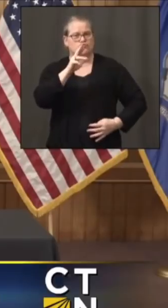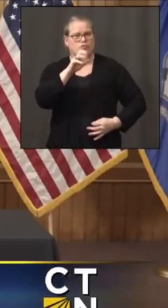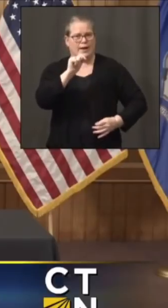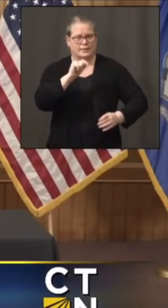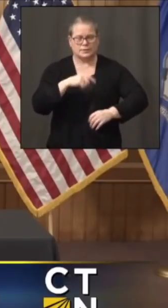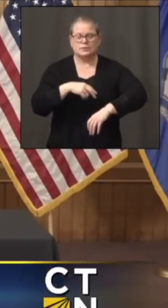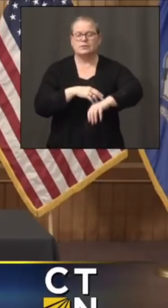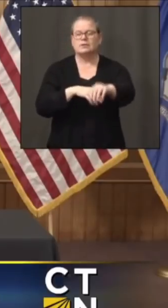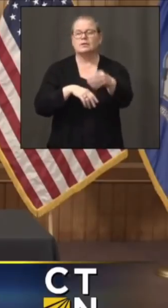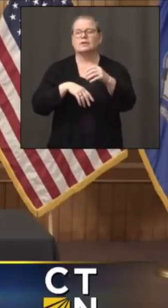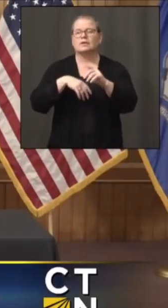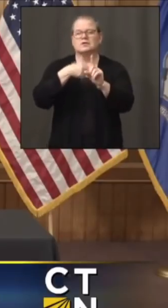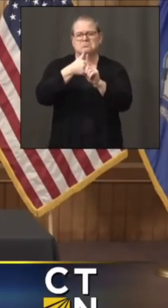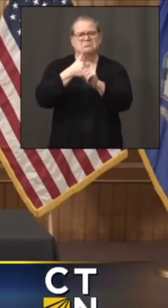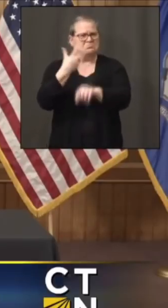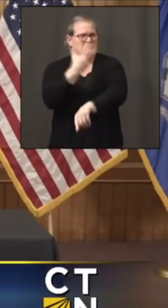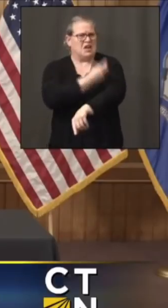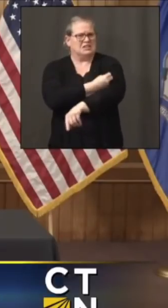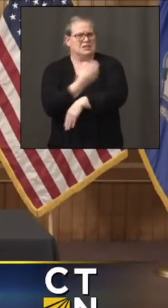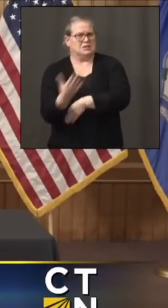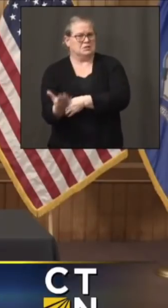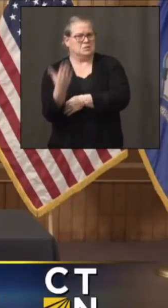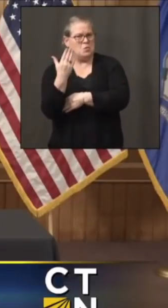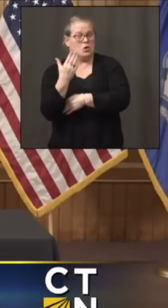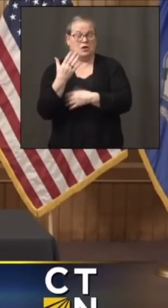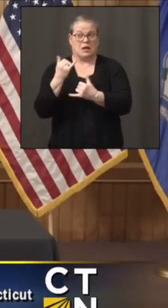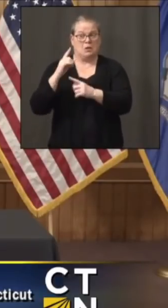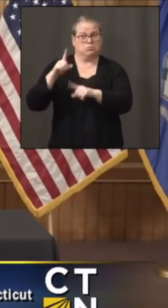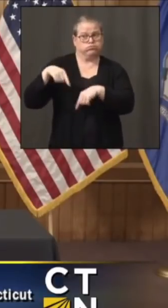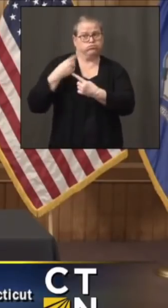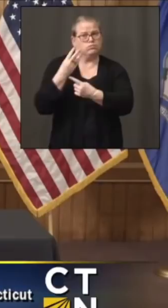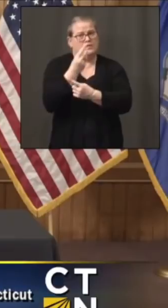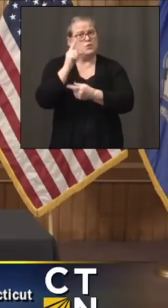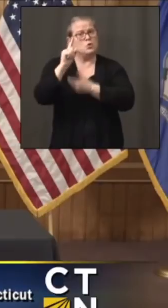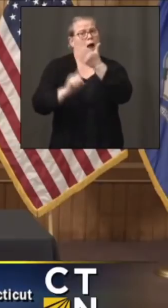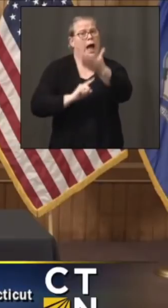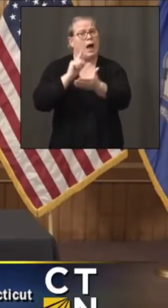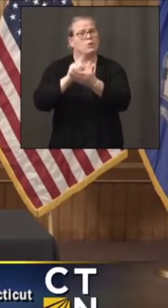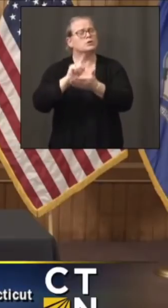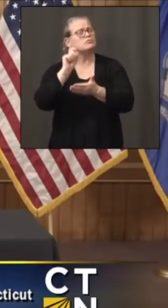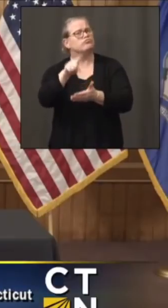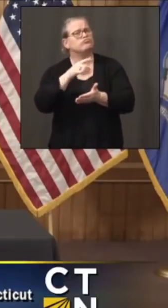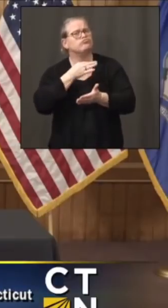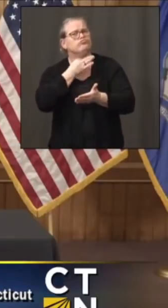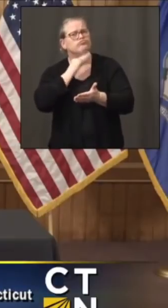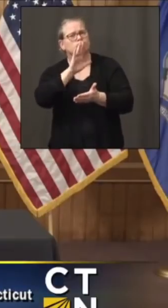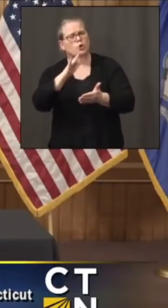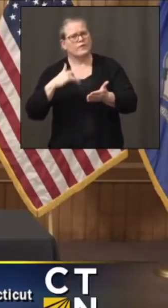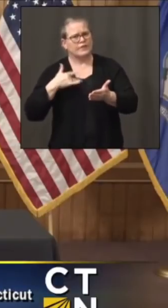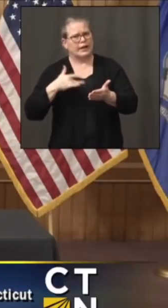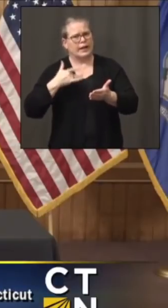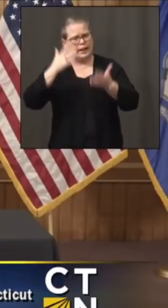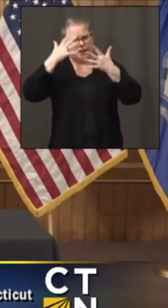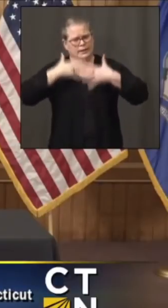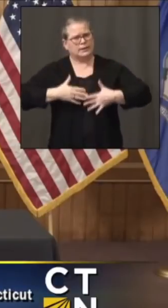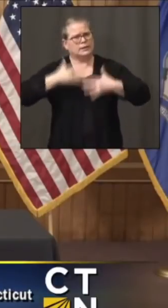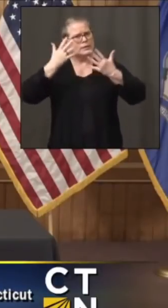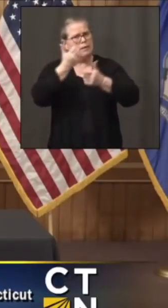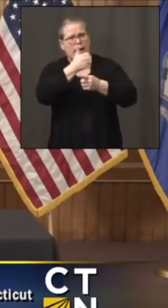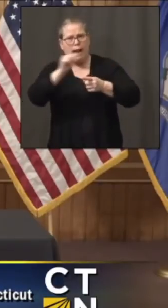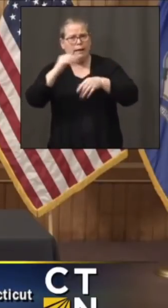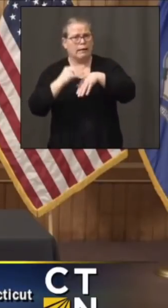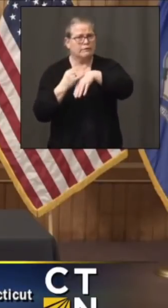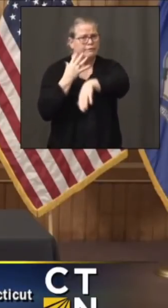since you first got this vaccine. Can you share what you're experiencing in terms of any short-term minor side effects? We just want to give